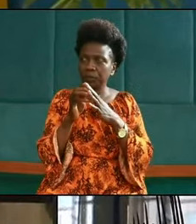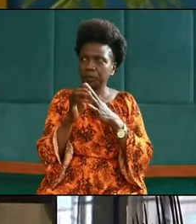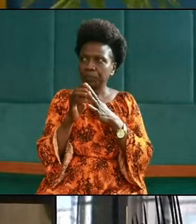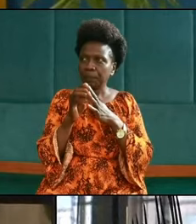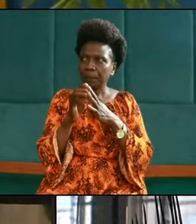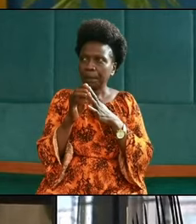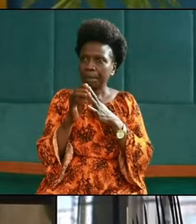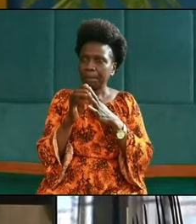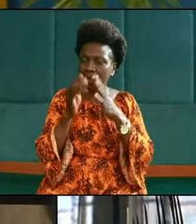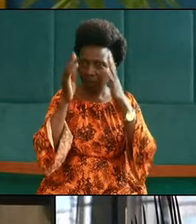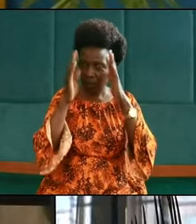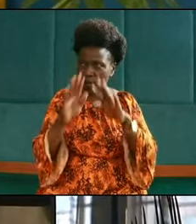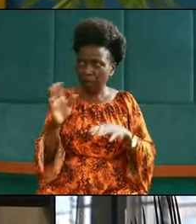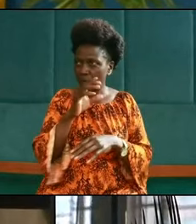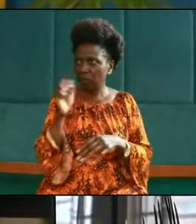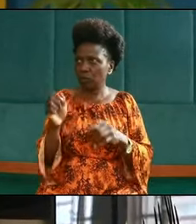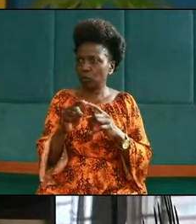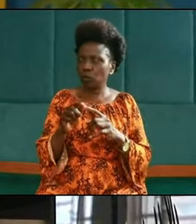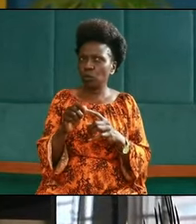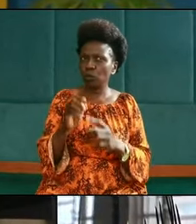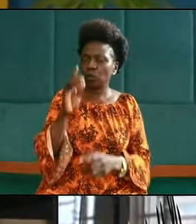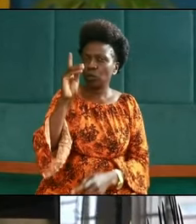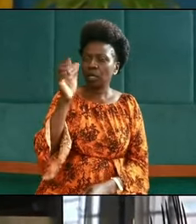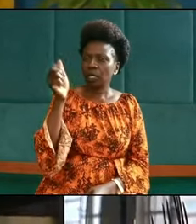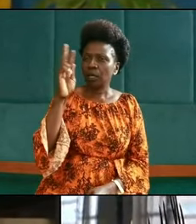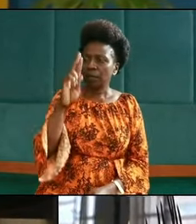they went all the way to Zanzibar.